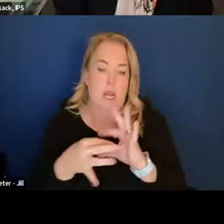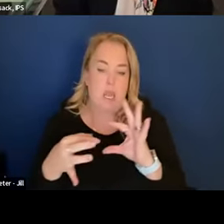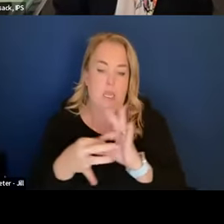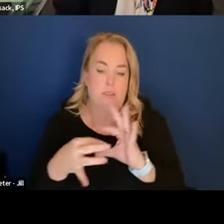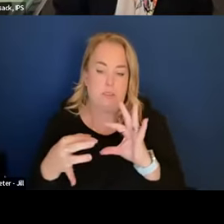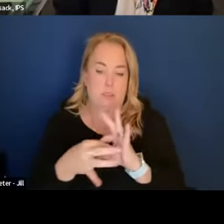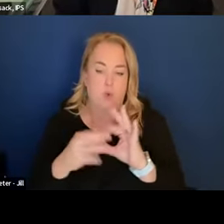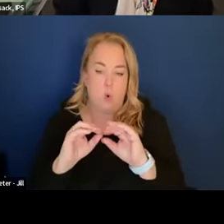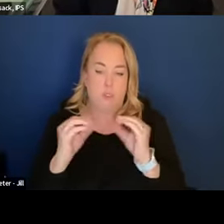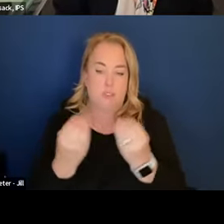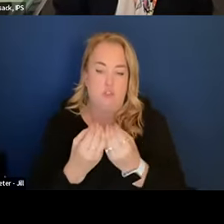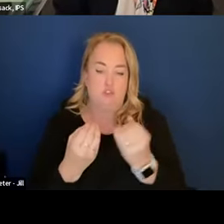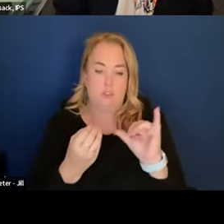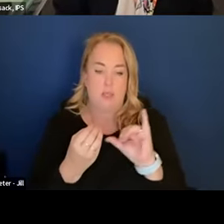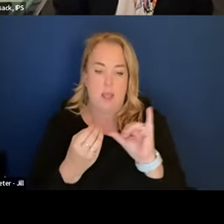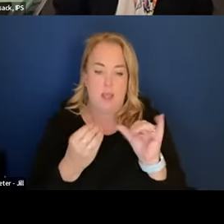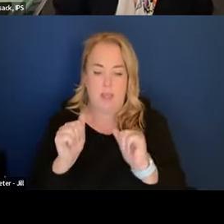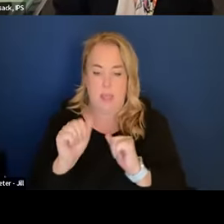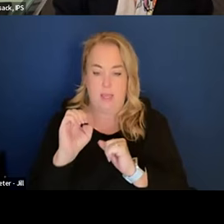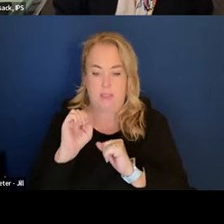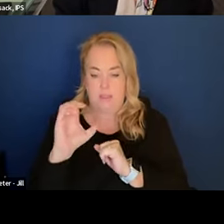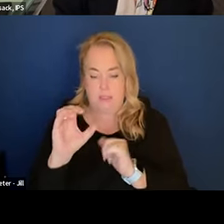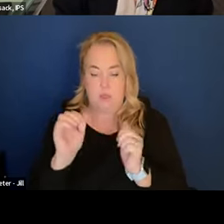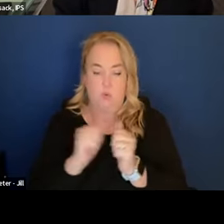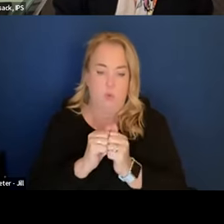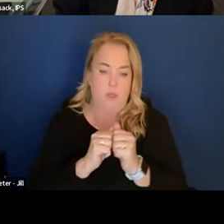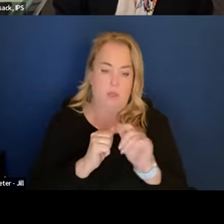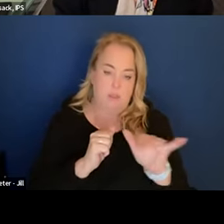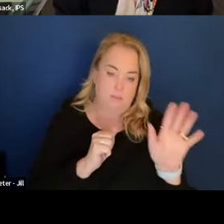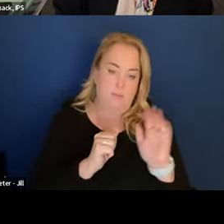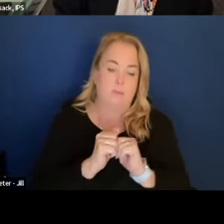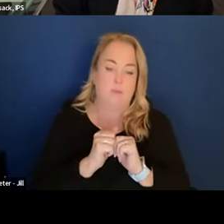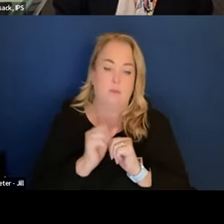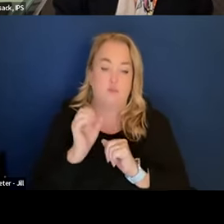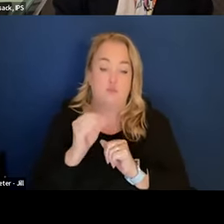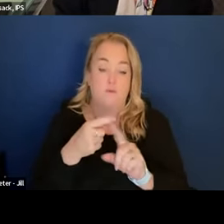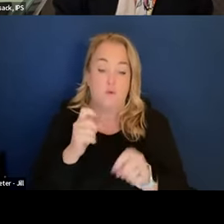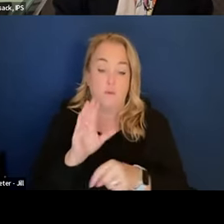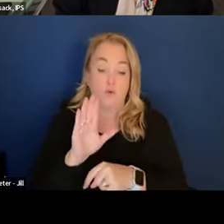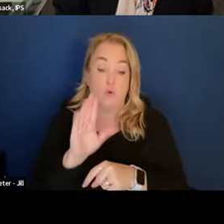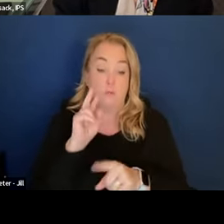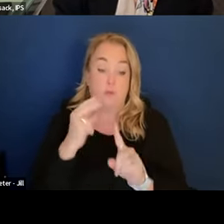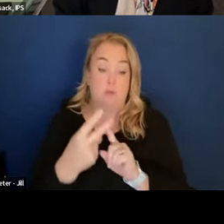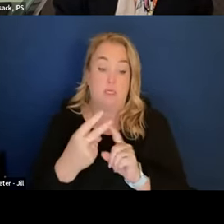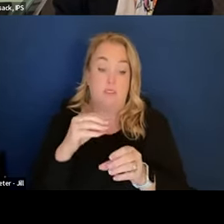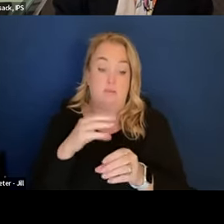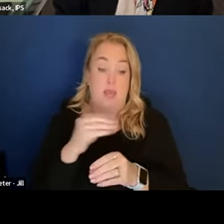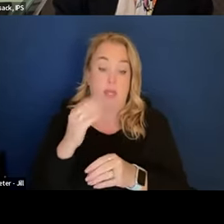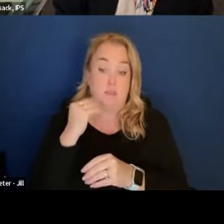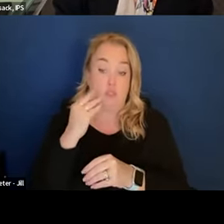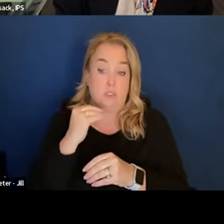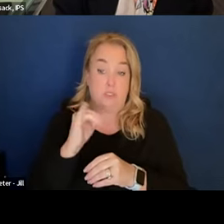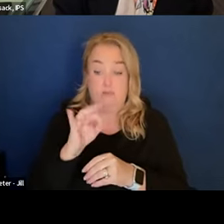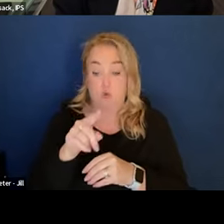connecting organizations like AEC with XYZ. So from your perspective and experience, if you